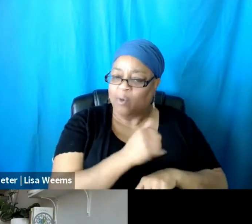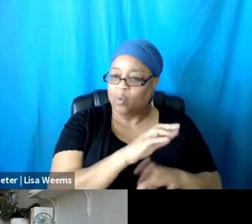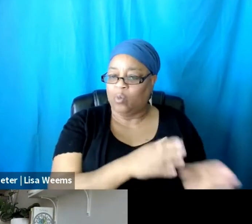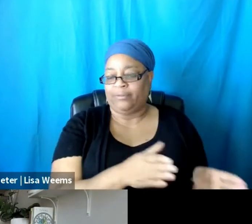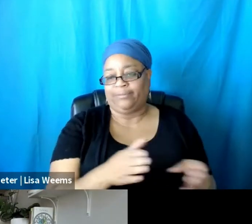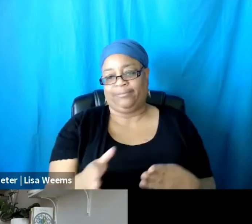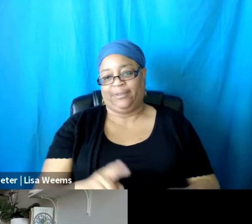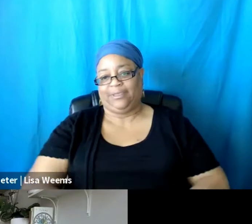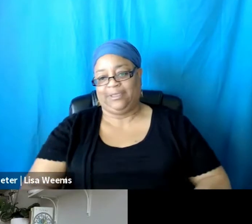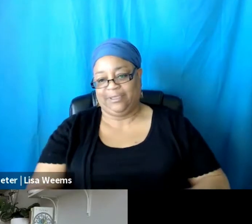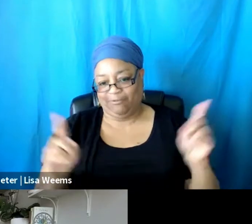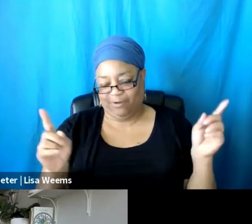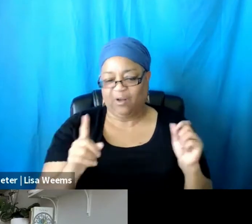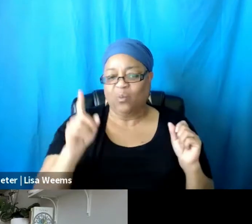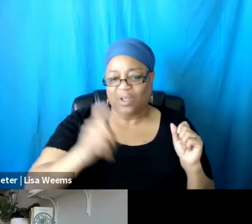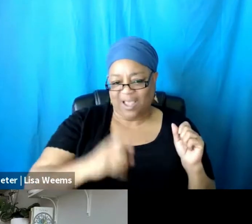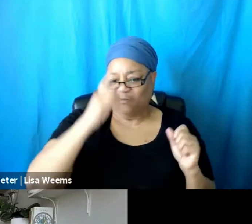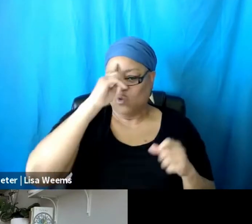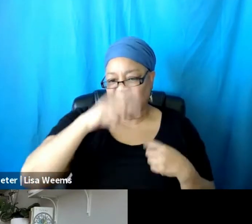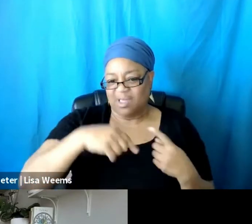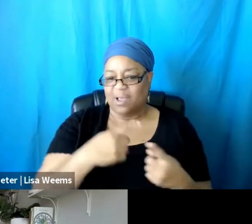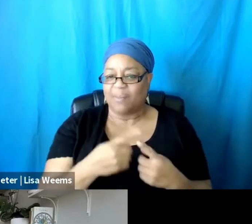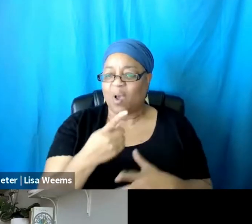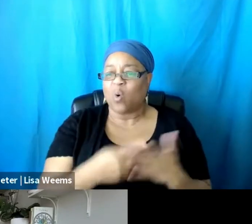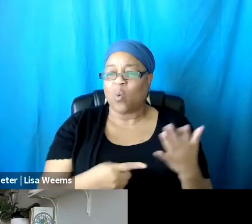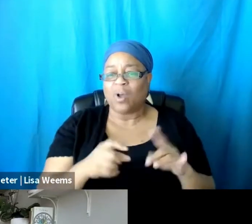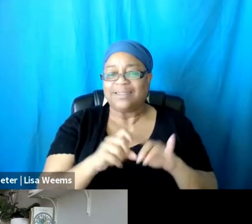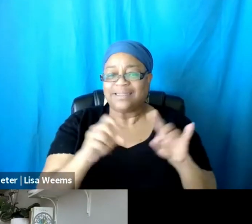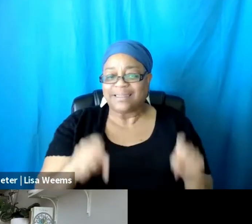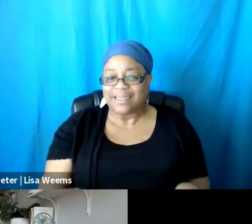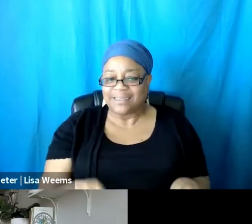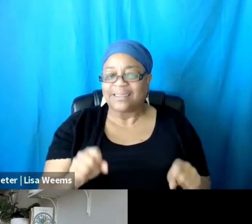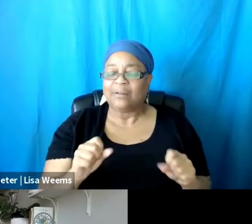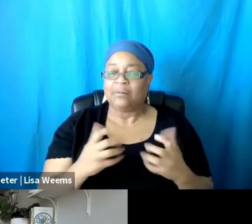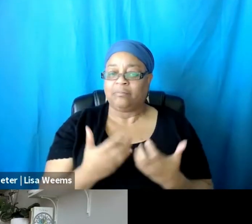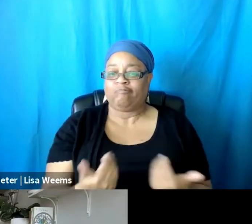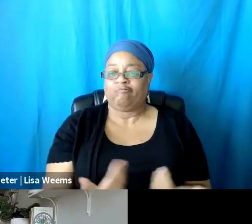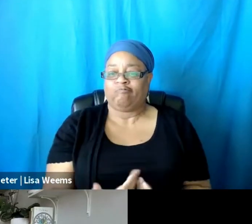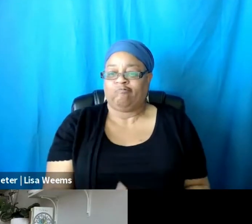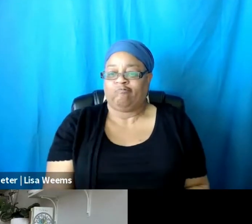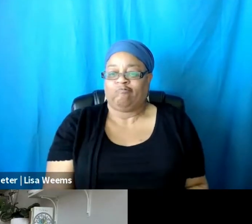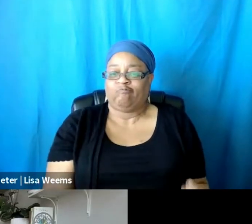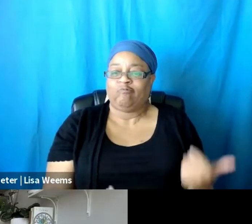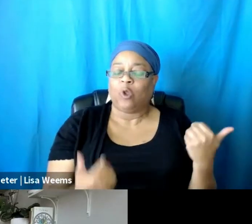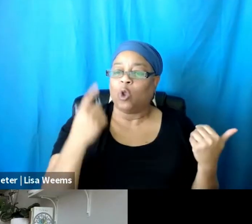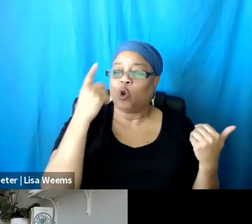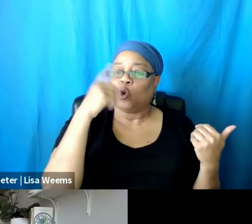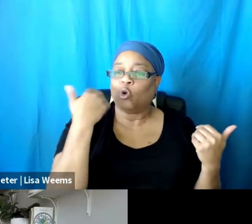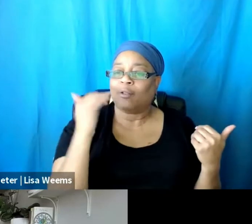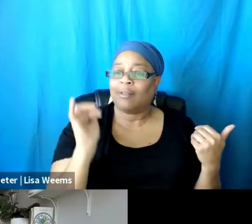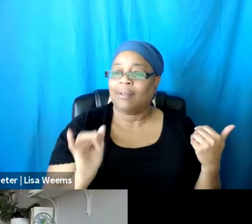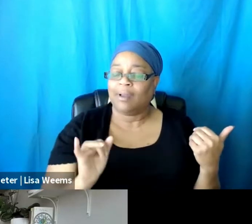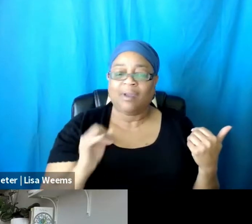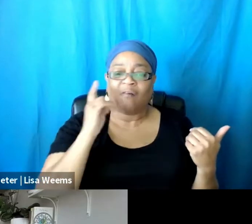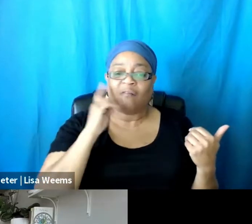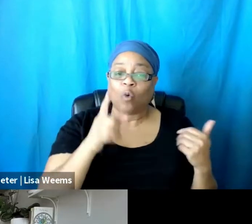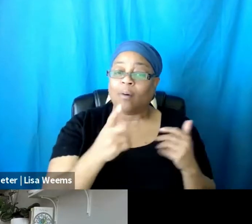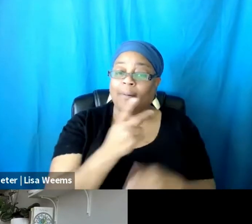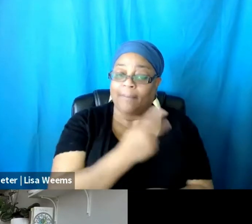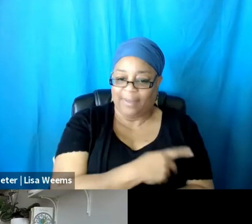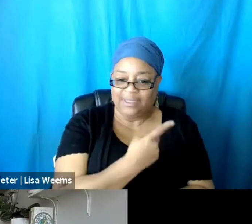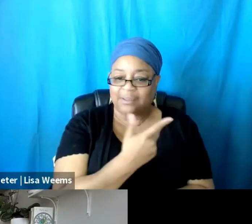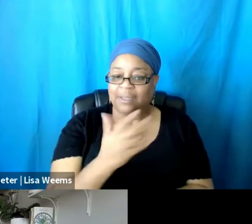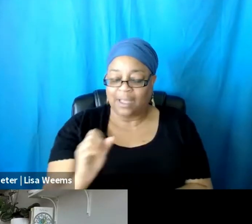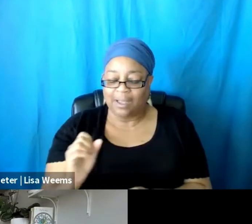and inequity, we have to think about what systematic disenfranchisement has looked like for these patients and